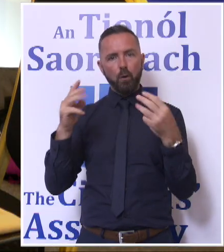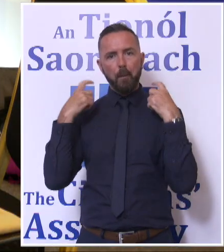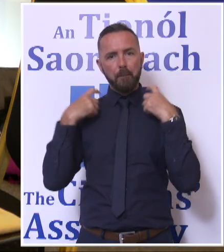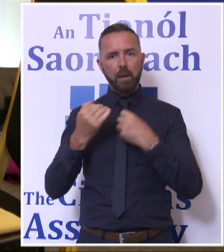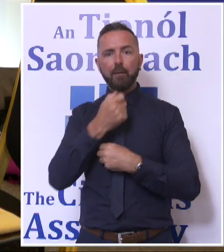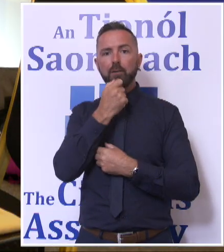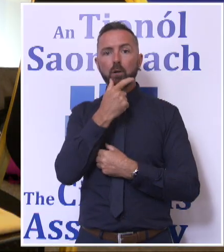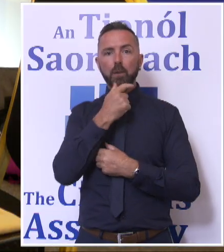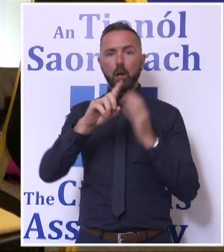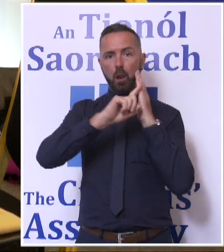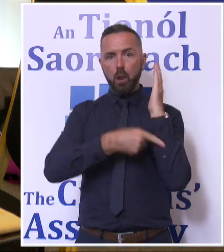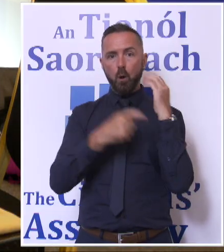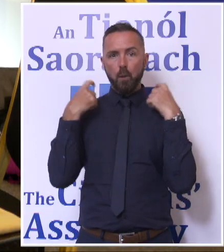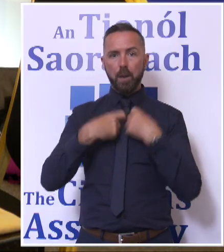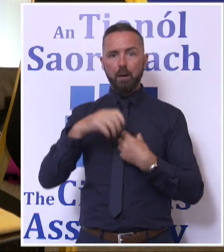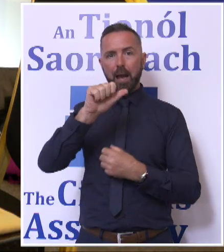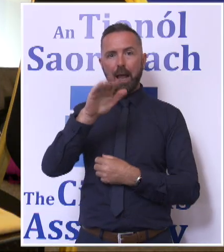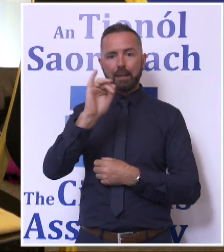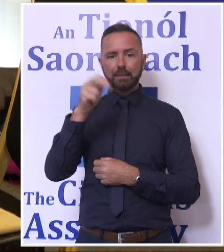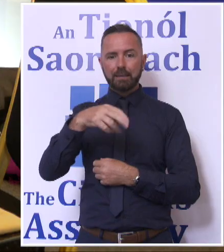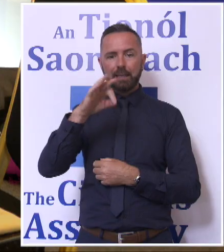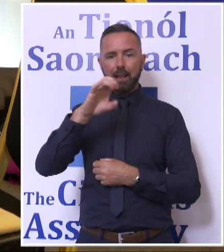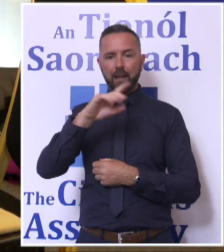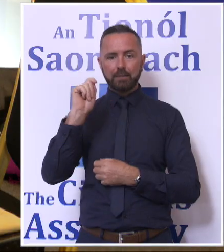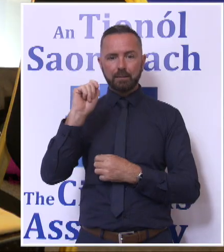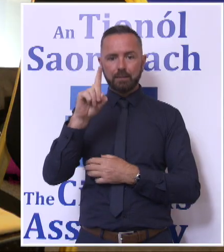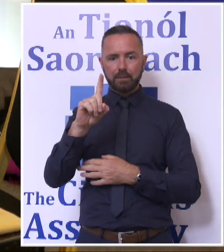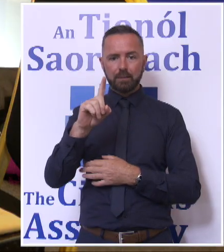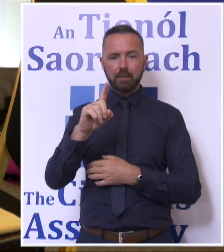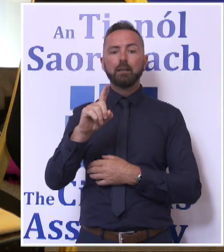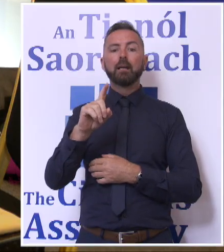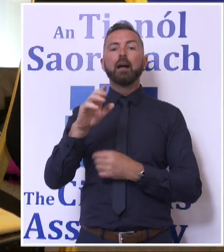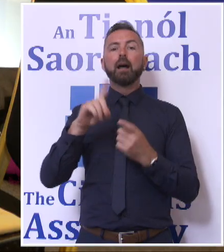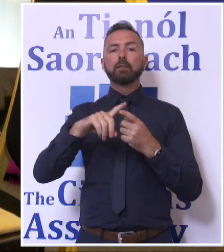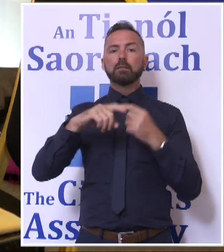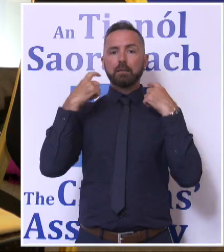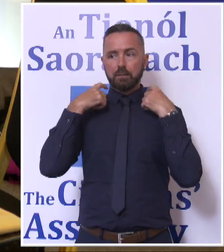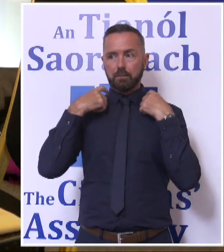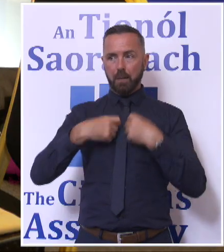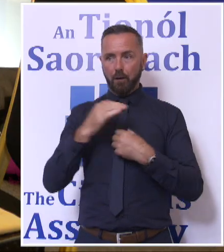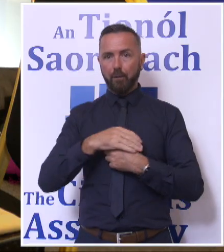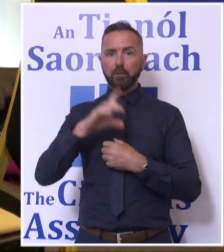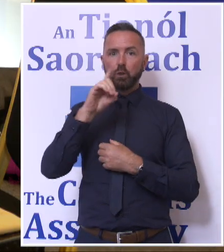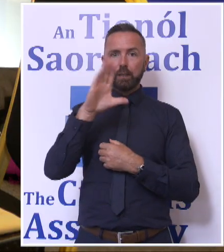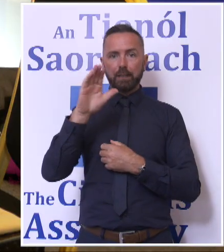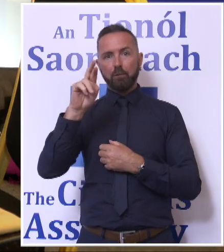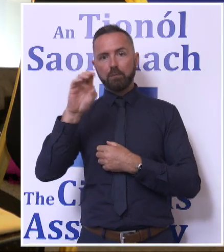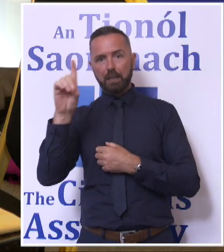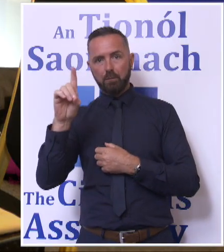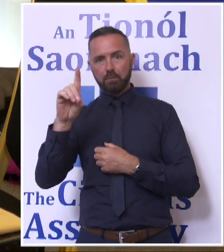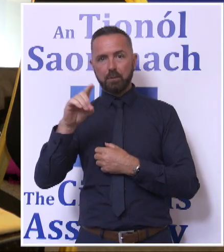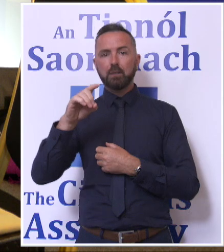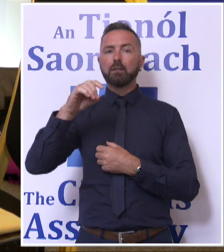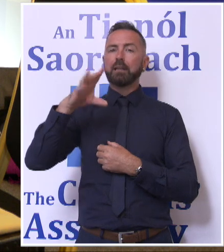Dublin, our Lord Mayor, Councilor Alison Gilliland, Cathaoirleach of Laoghaire-Rathdown, Councilor Lettie, McCarthy, and